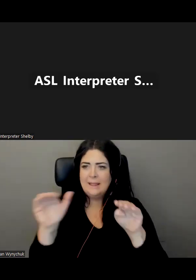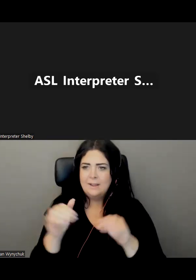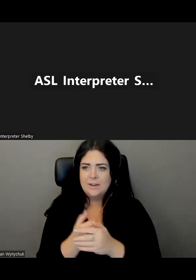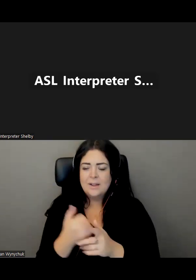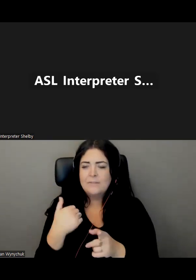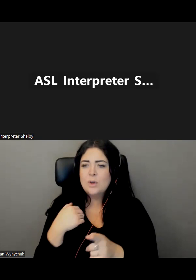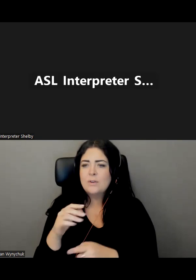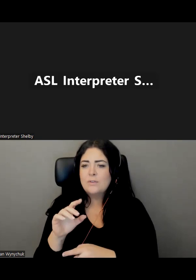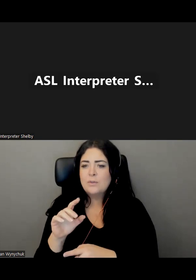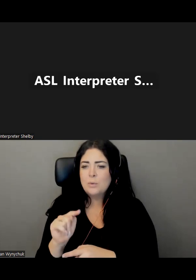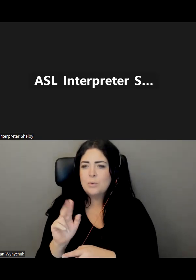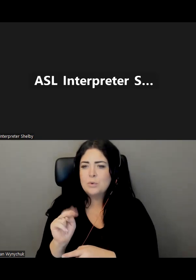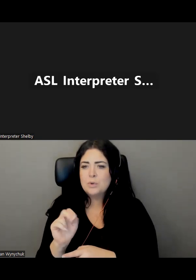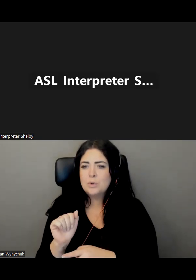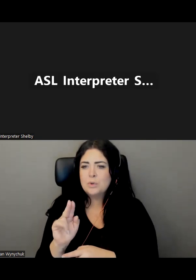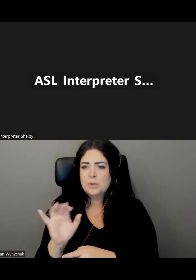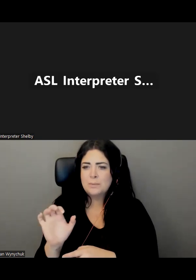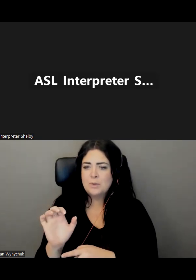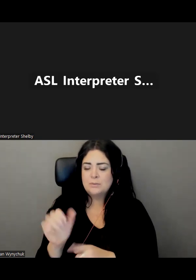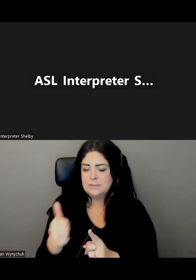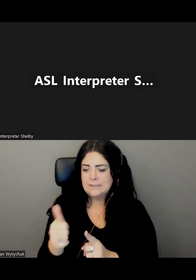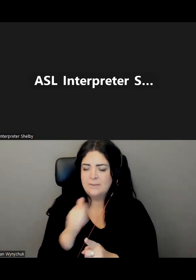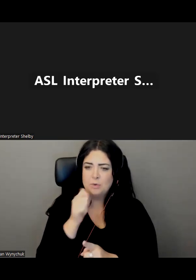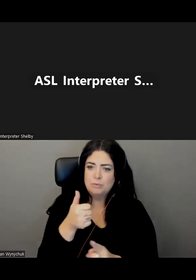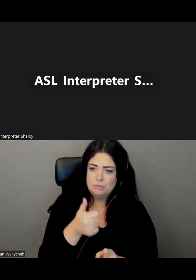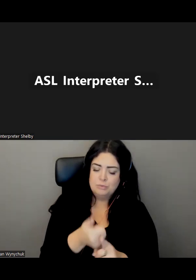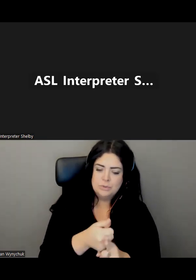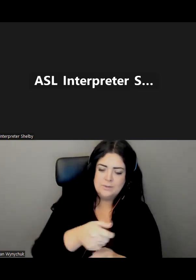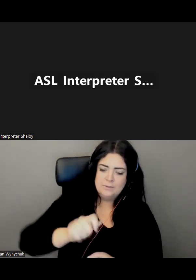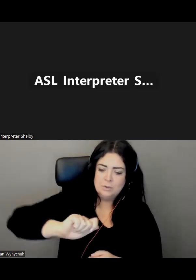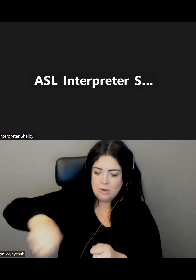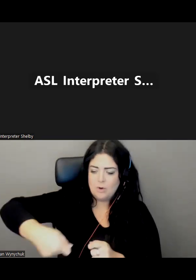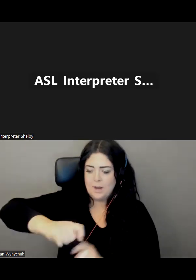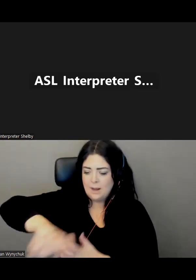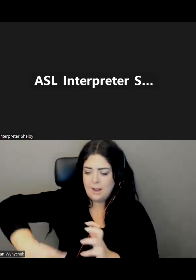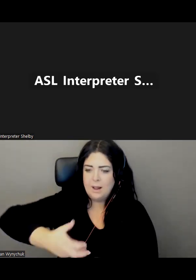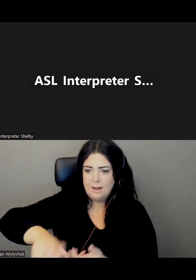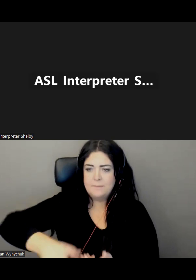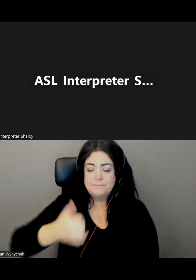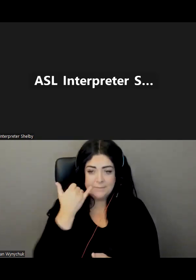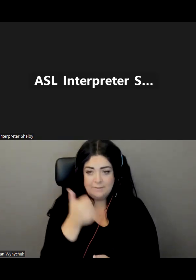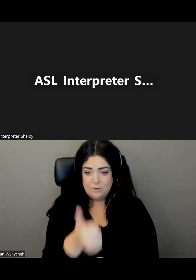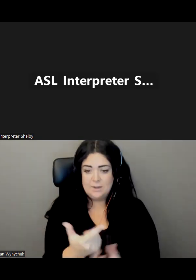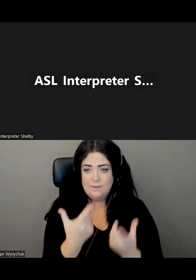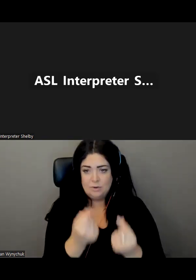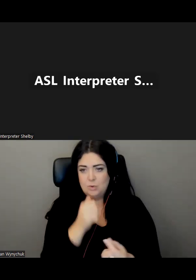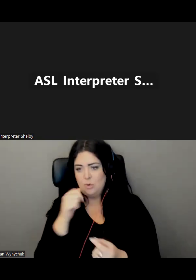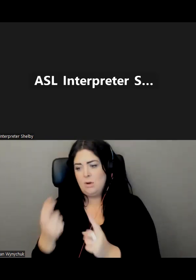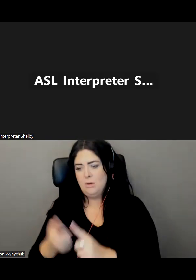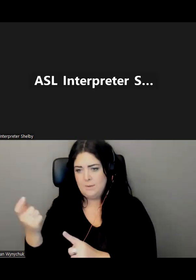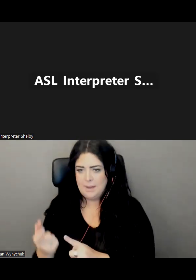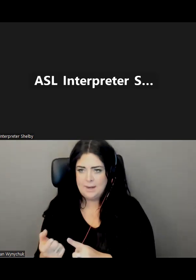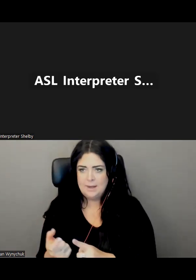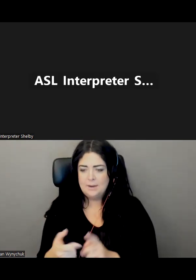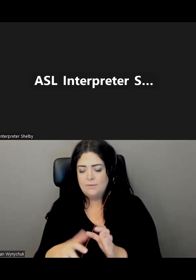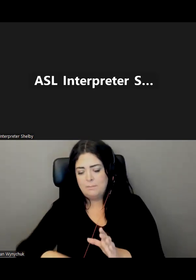that's awesome because you don't need to actually manually turn it over. But if you do manually need to turn it over, the very bottom is where you're going to want to pull